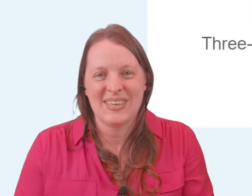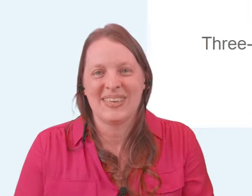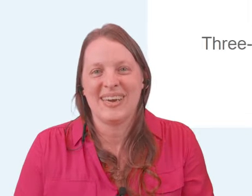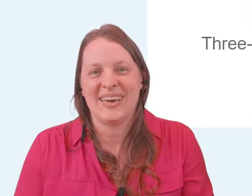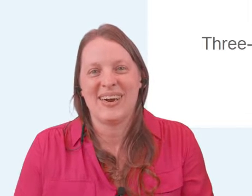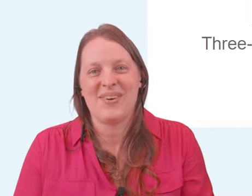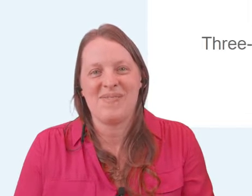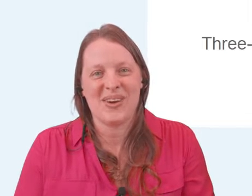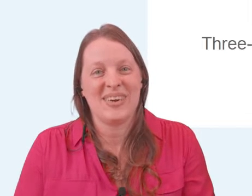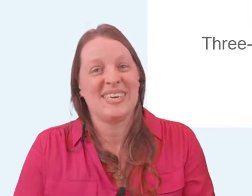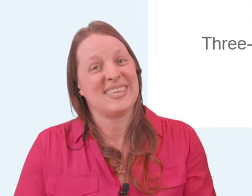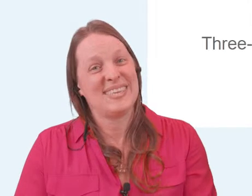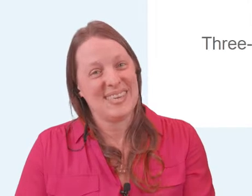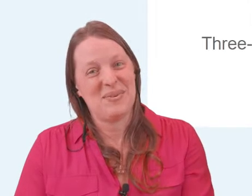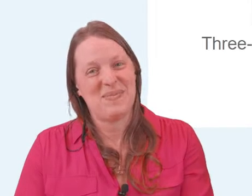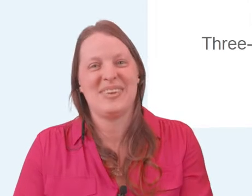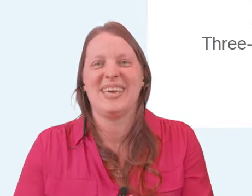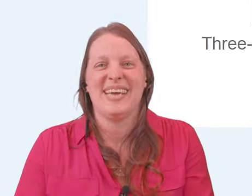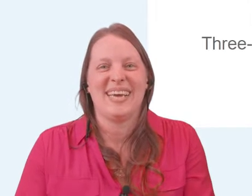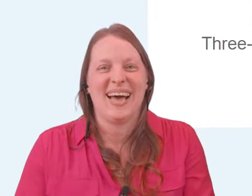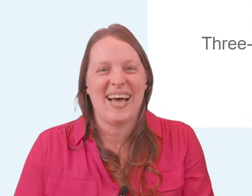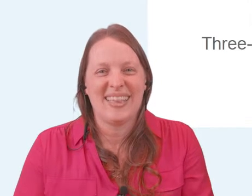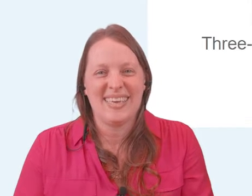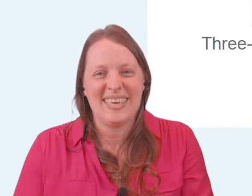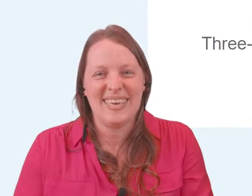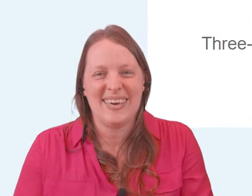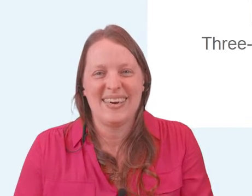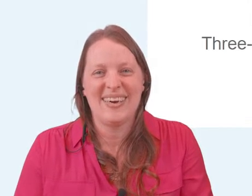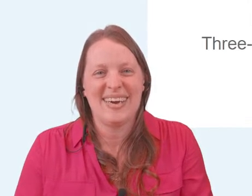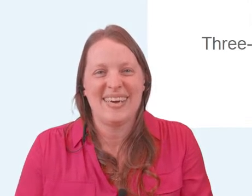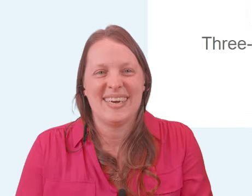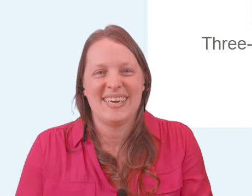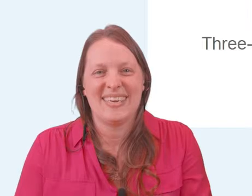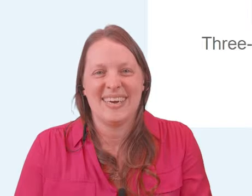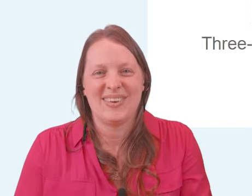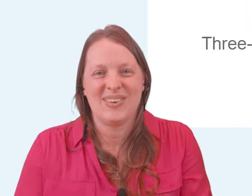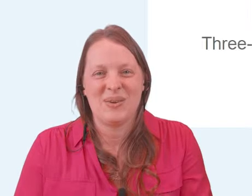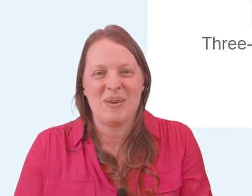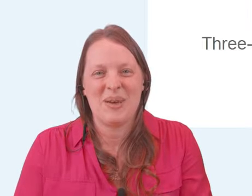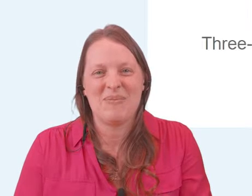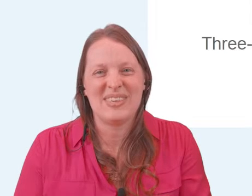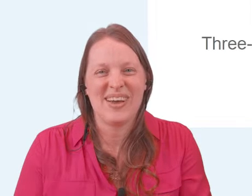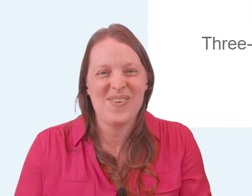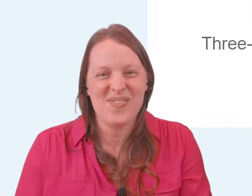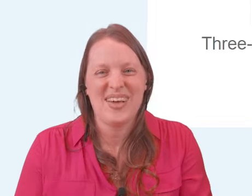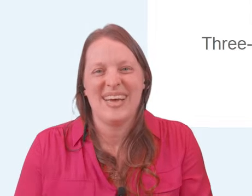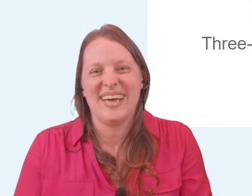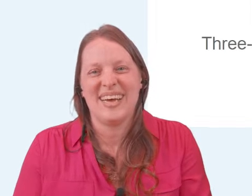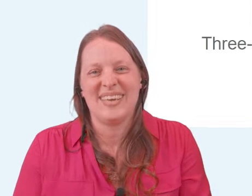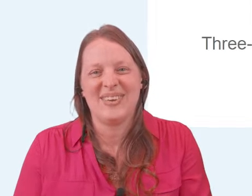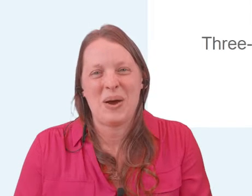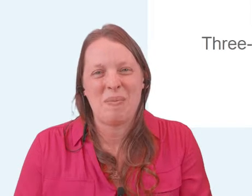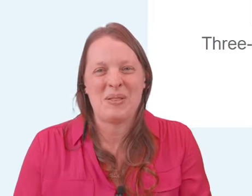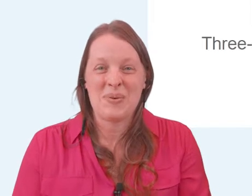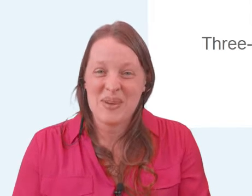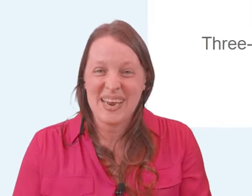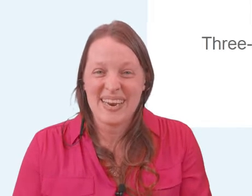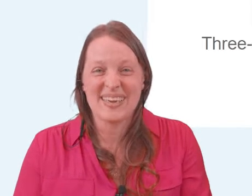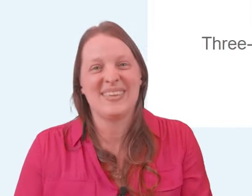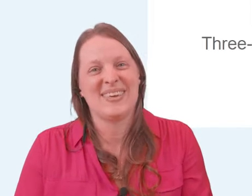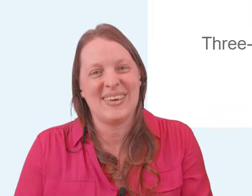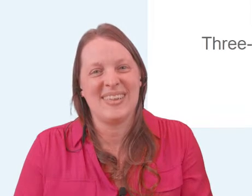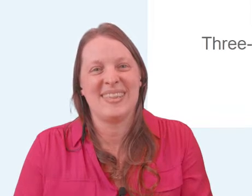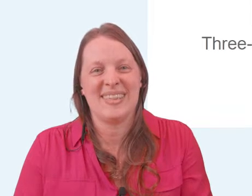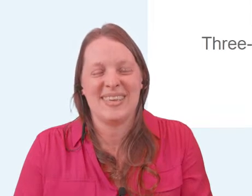with us our very esteemed colleague here, Dr. Zuma himself, to help